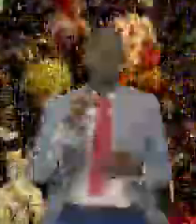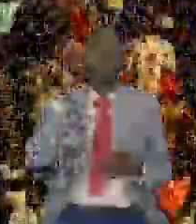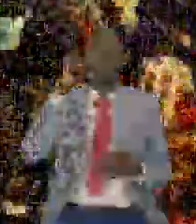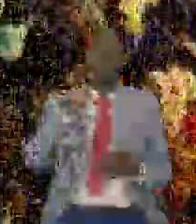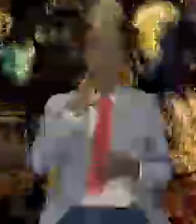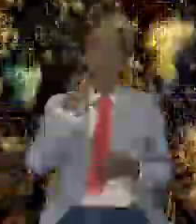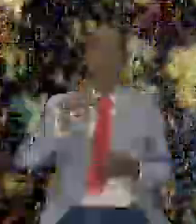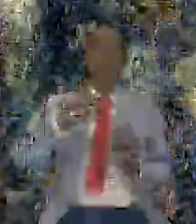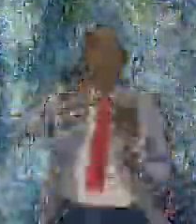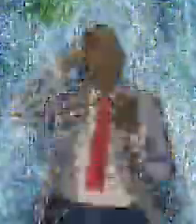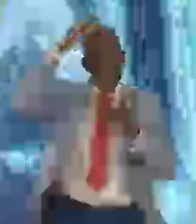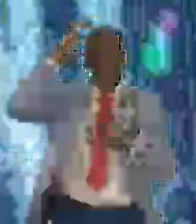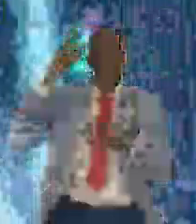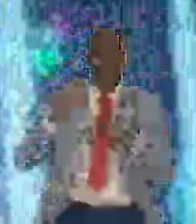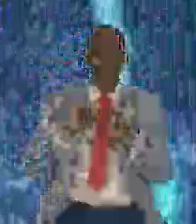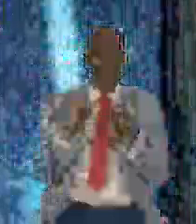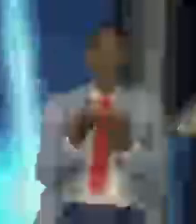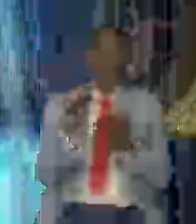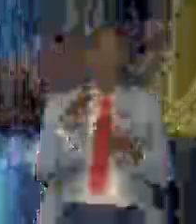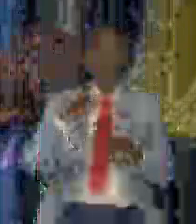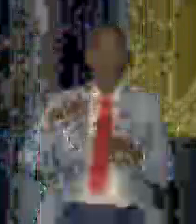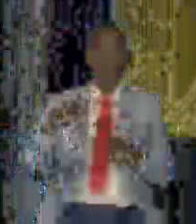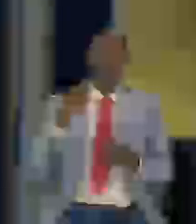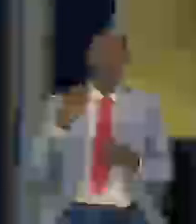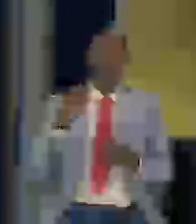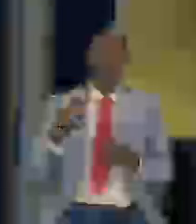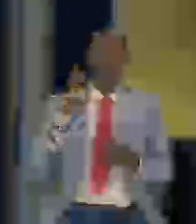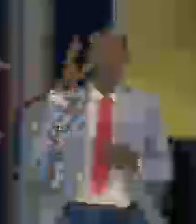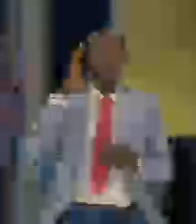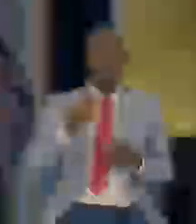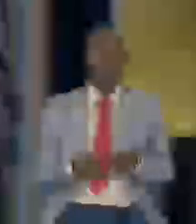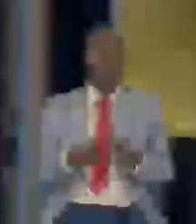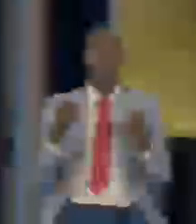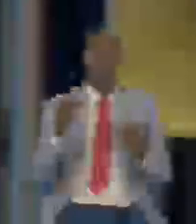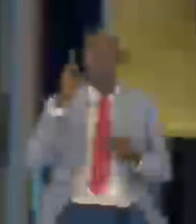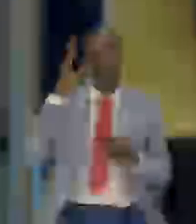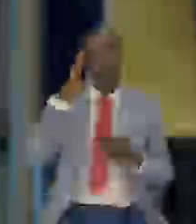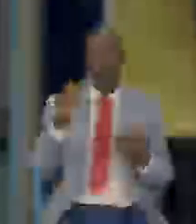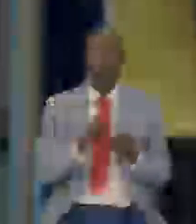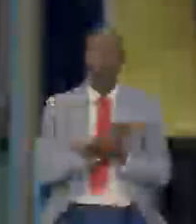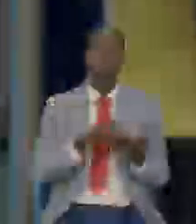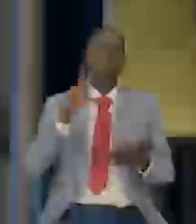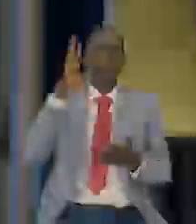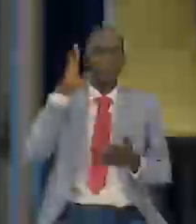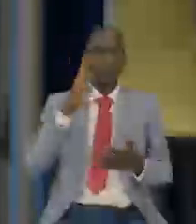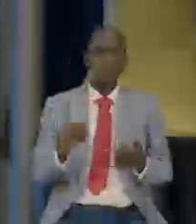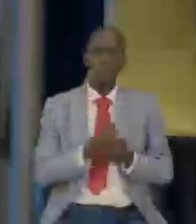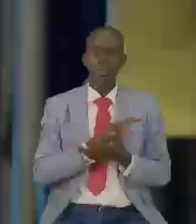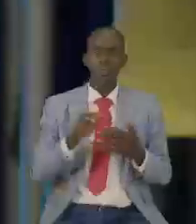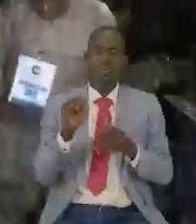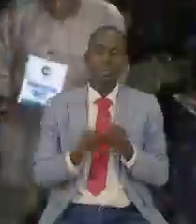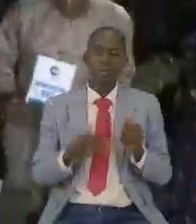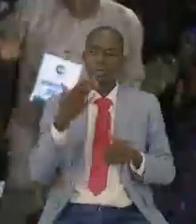break, he'll destroy, he'll shatter every evil sin in your life tonight